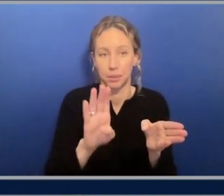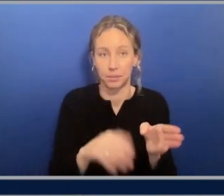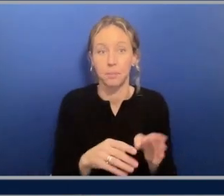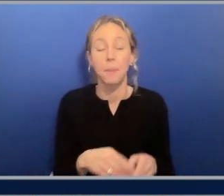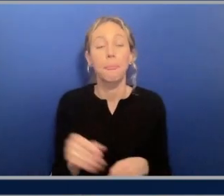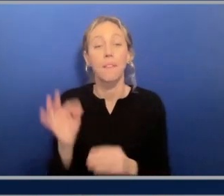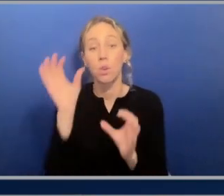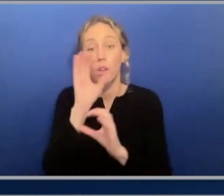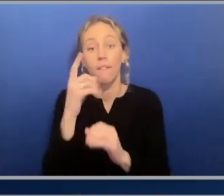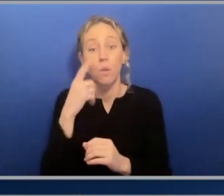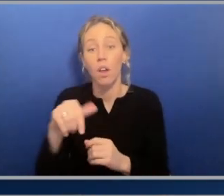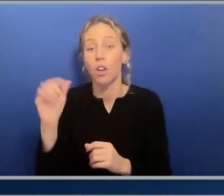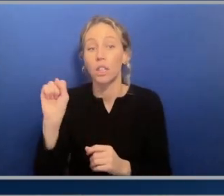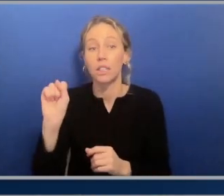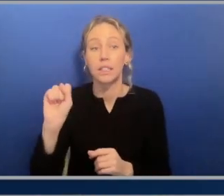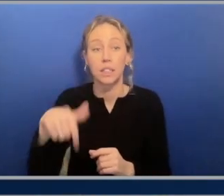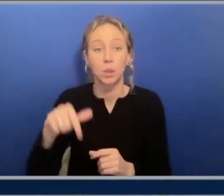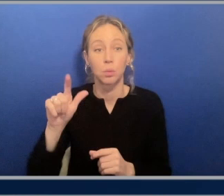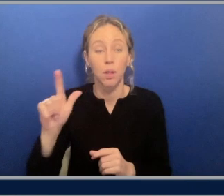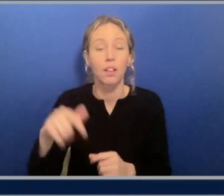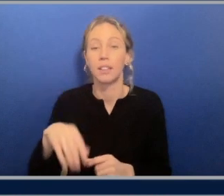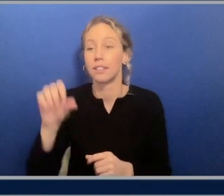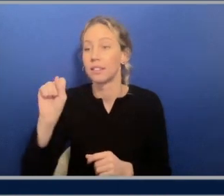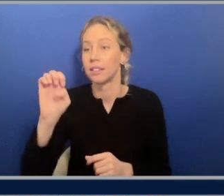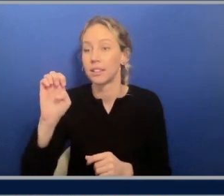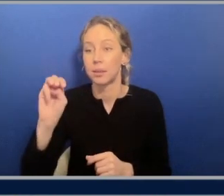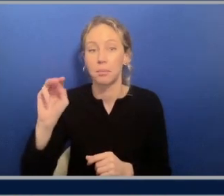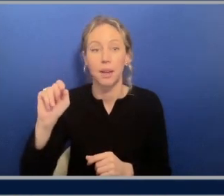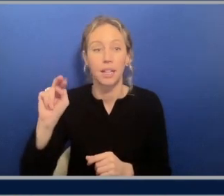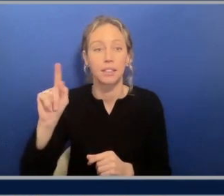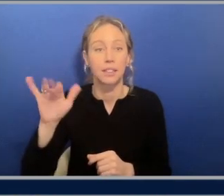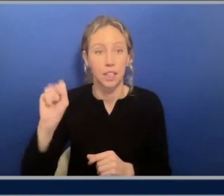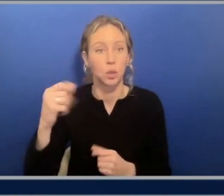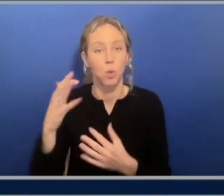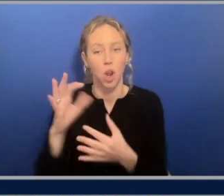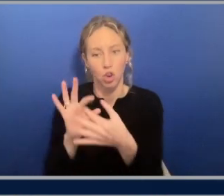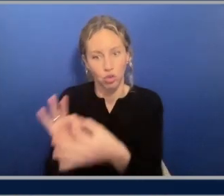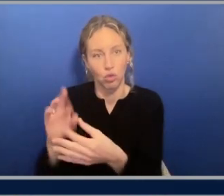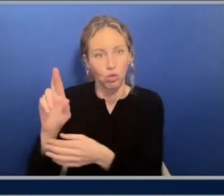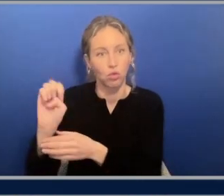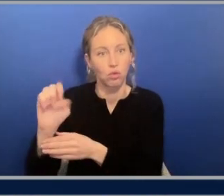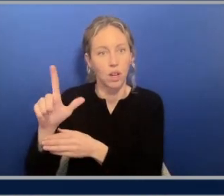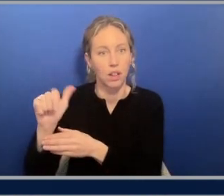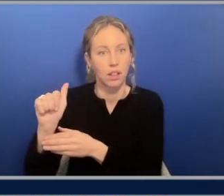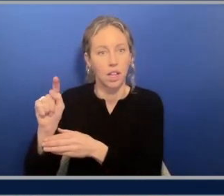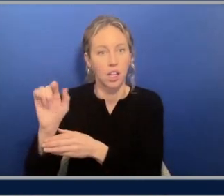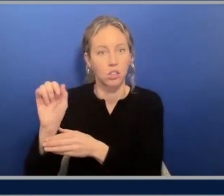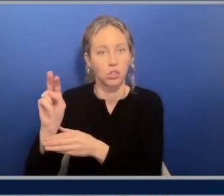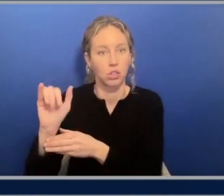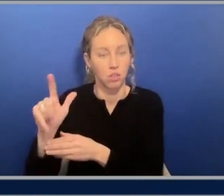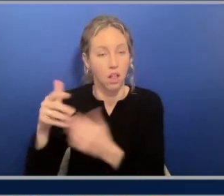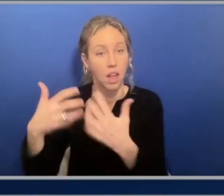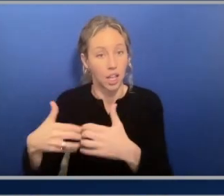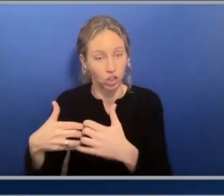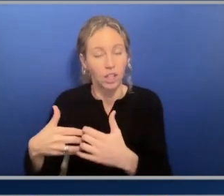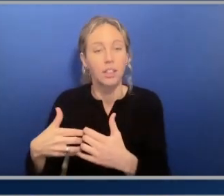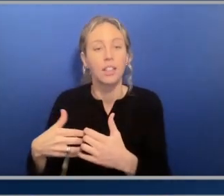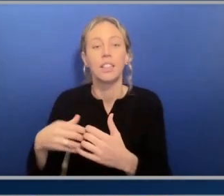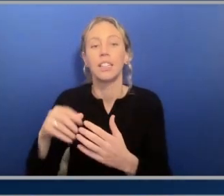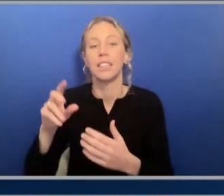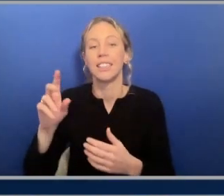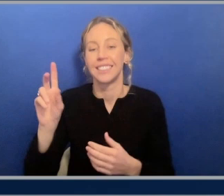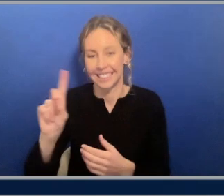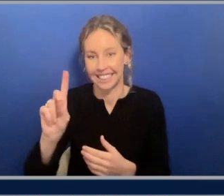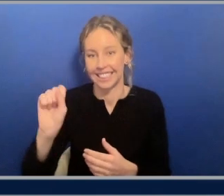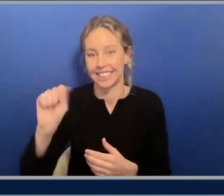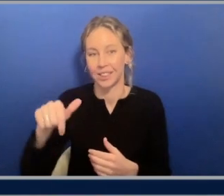for SQL semantics and whatnot, you're looking for a real relational engine, you should consider DSQL. But again, it's getting more and more features